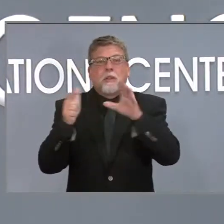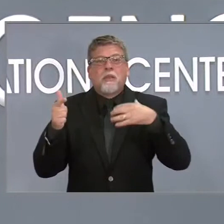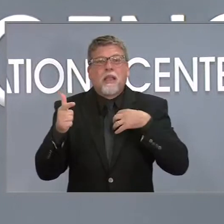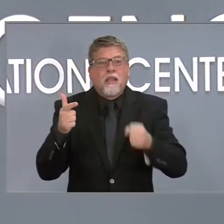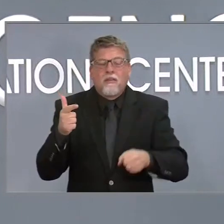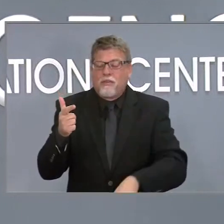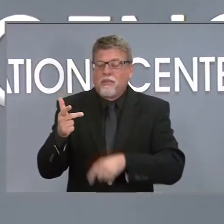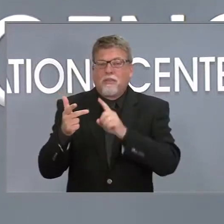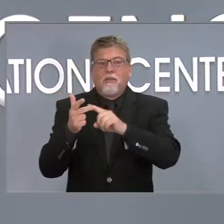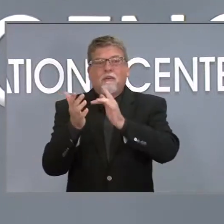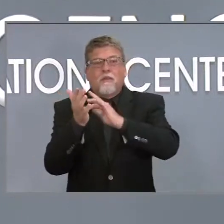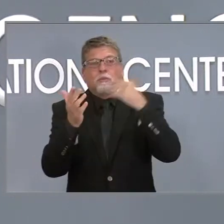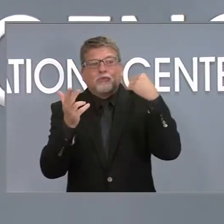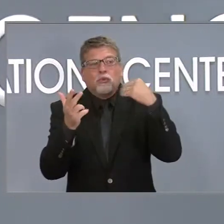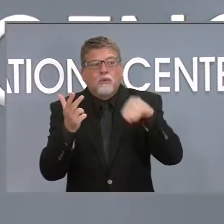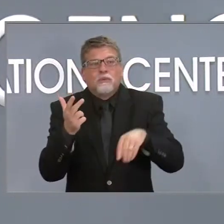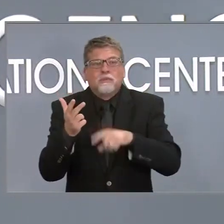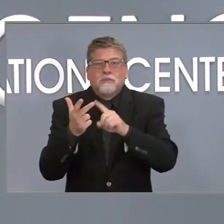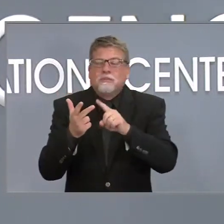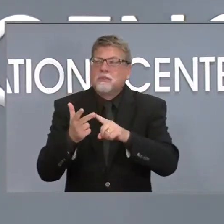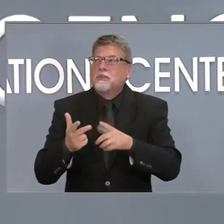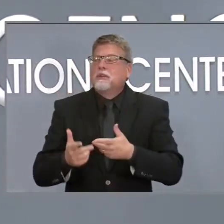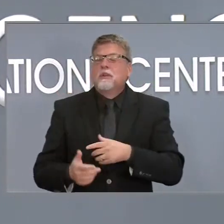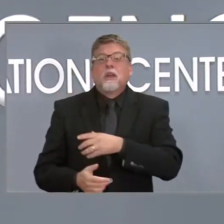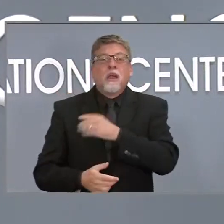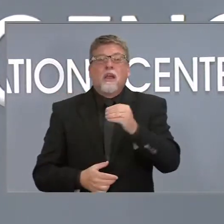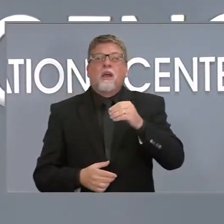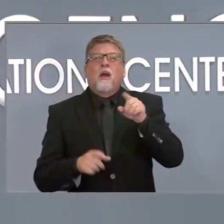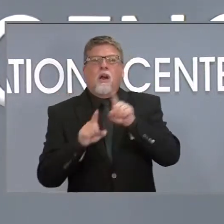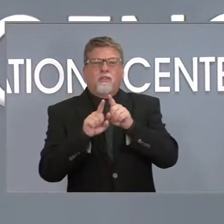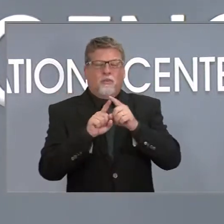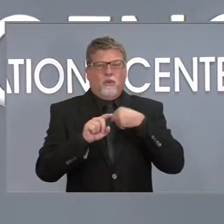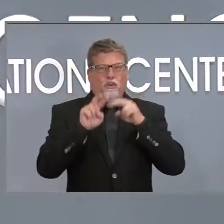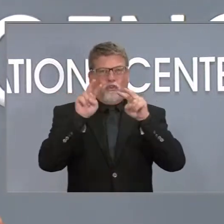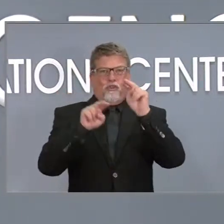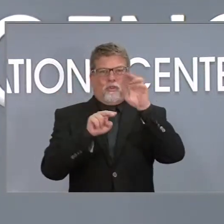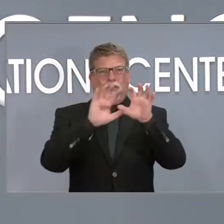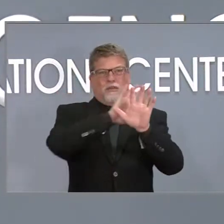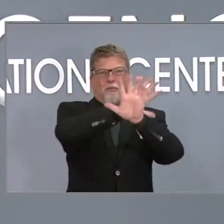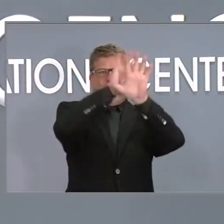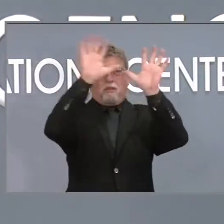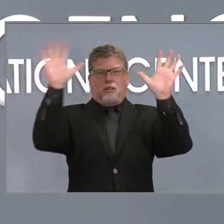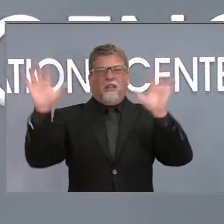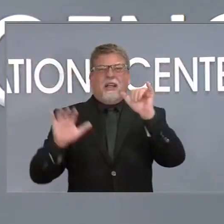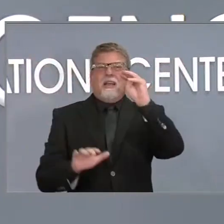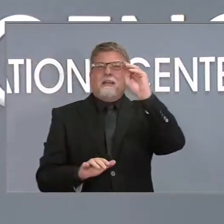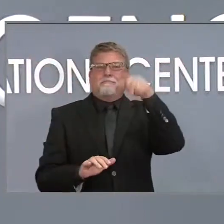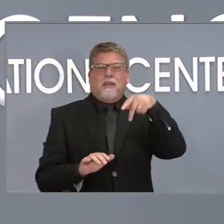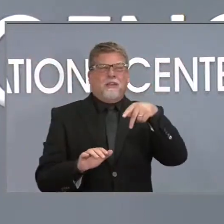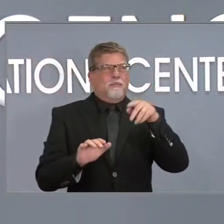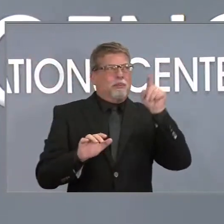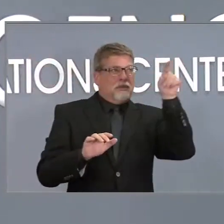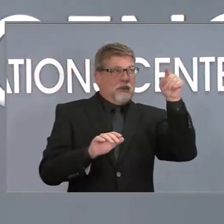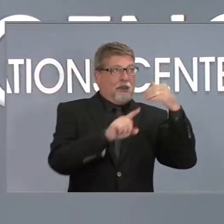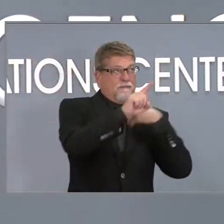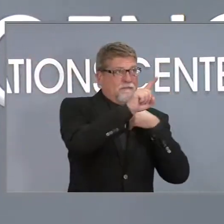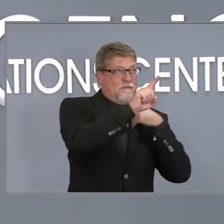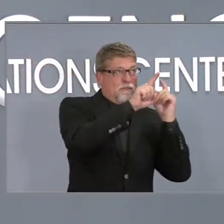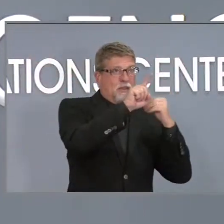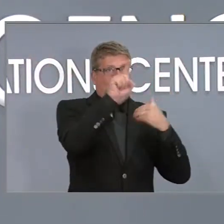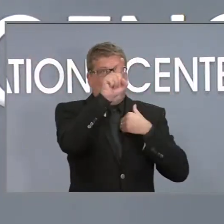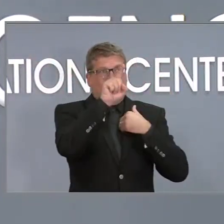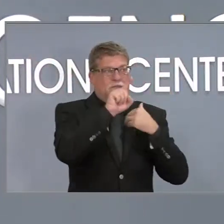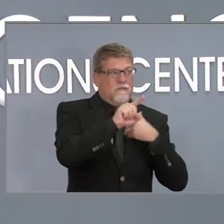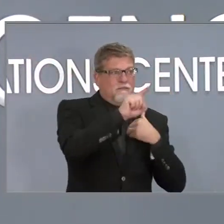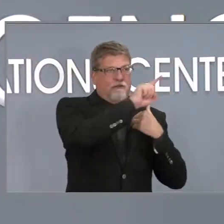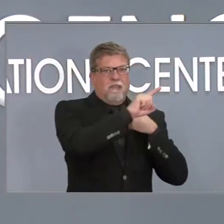pharmacies across the state. We also made sure to map across our state to make sure that every single county was getting doses